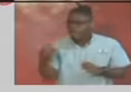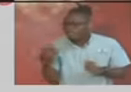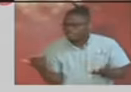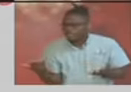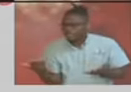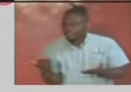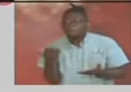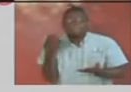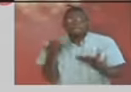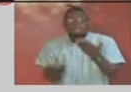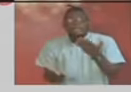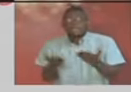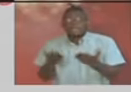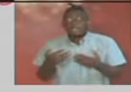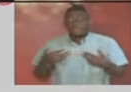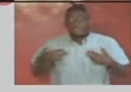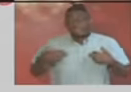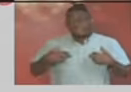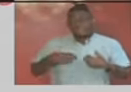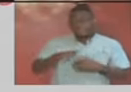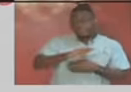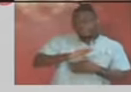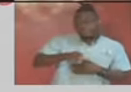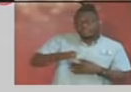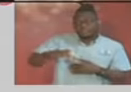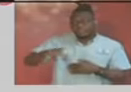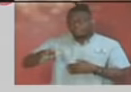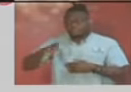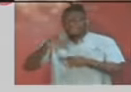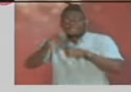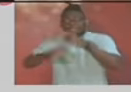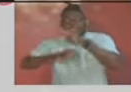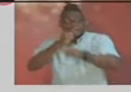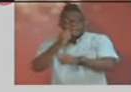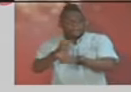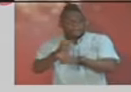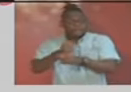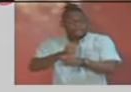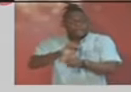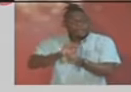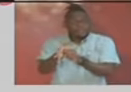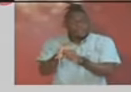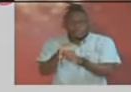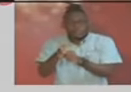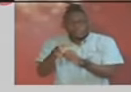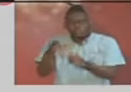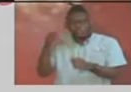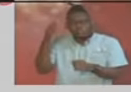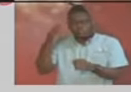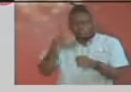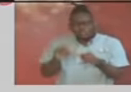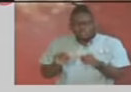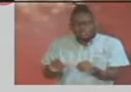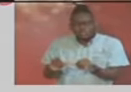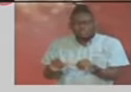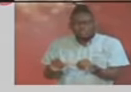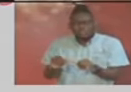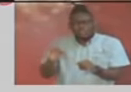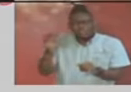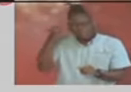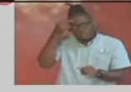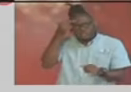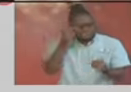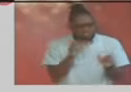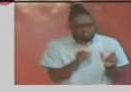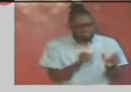of variants, and Dr. Indar will go into the details in the region after. We are concerned about the variants more so than ever because we